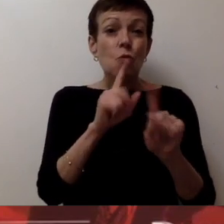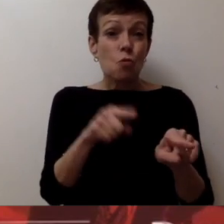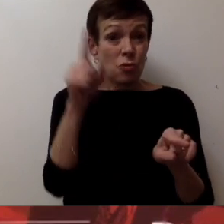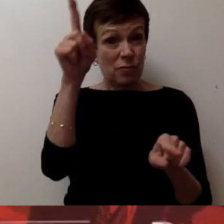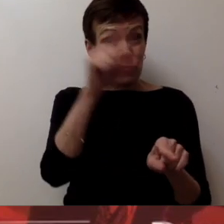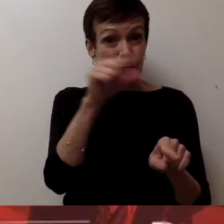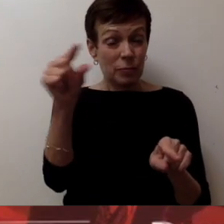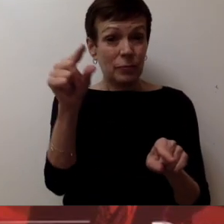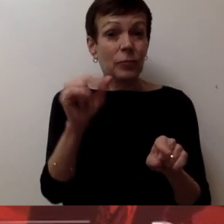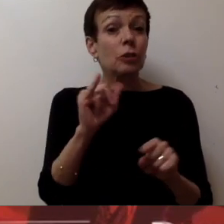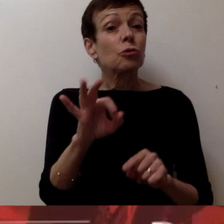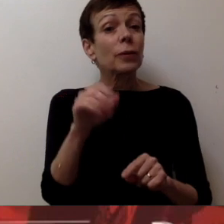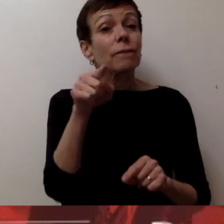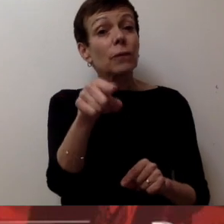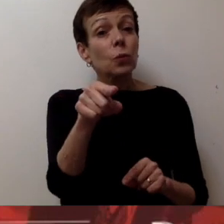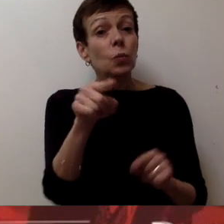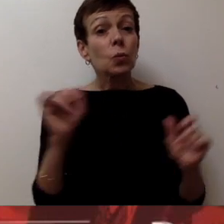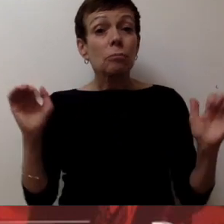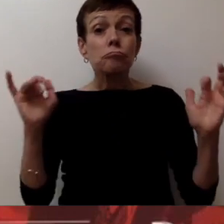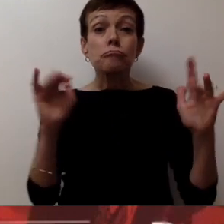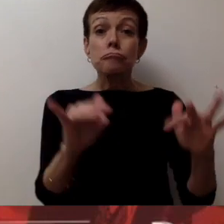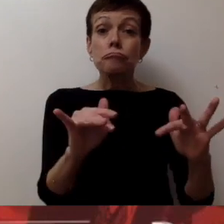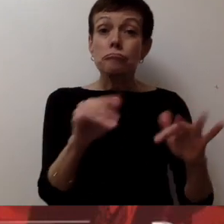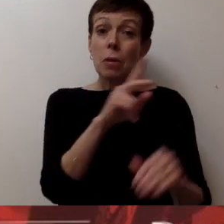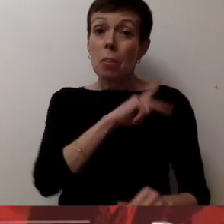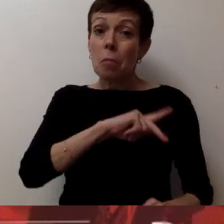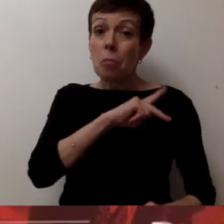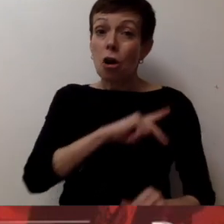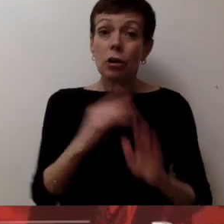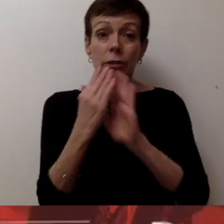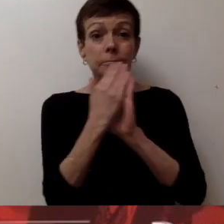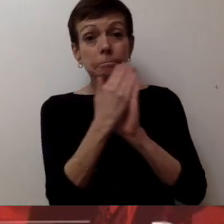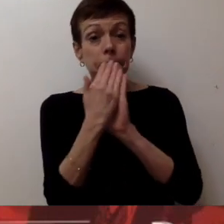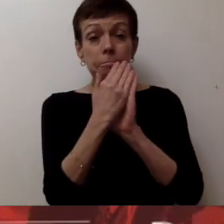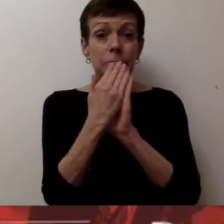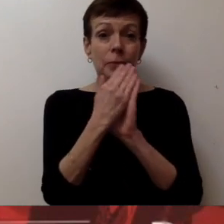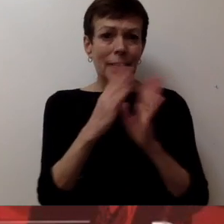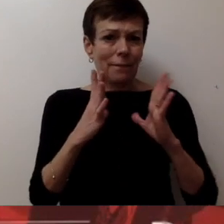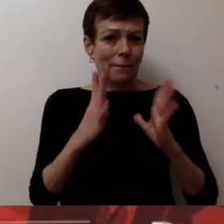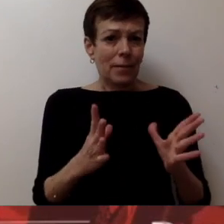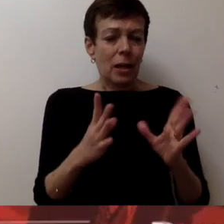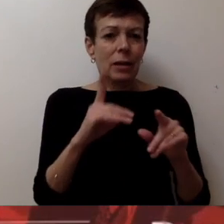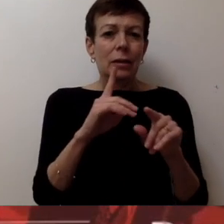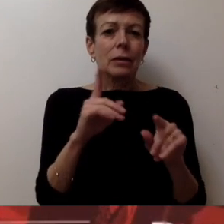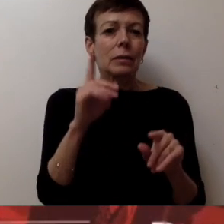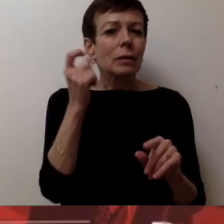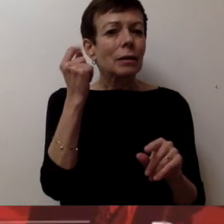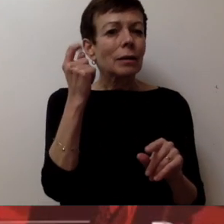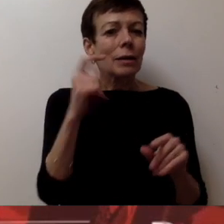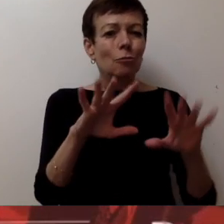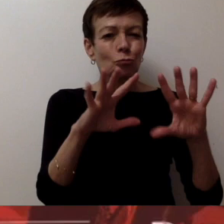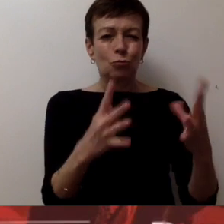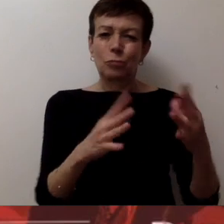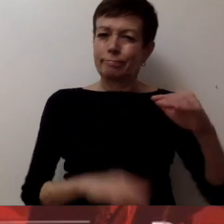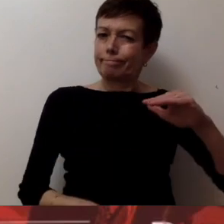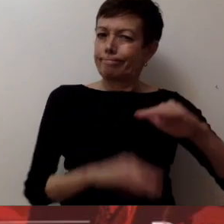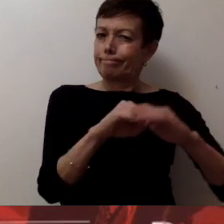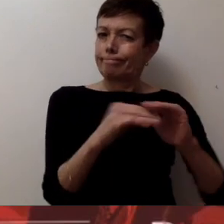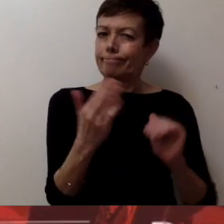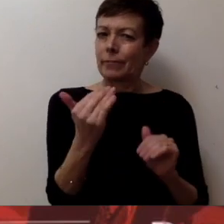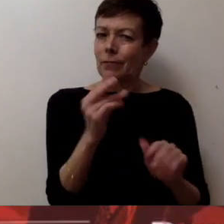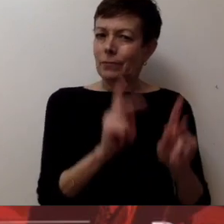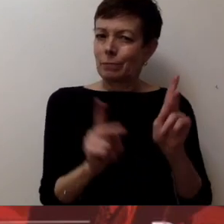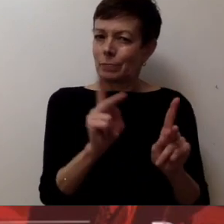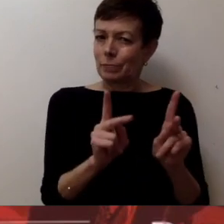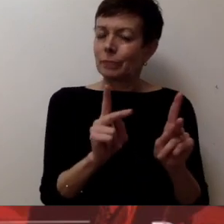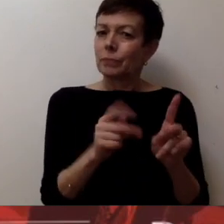the open park, you're free to do that, provided the group that you're with does not exceed 15 people in compliance with the